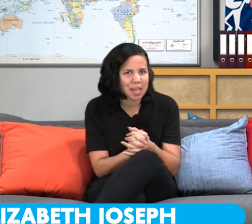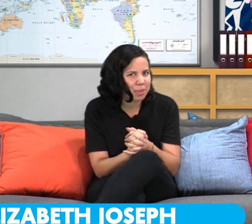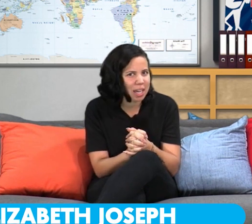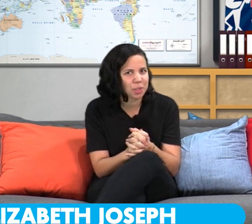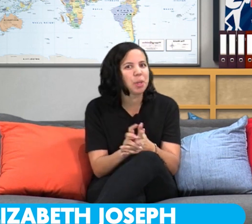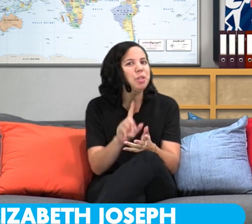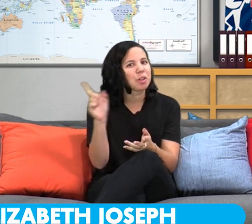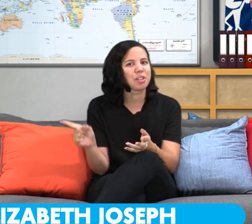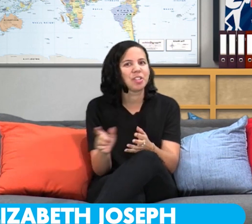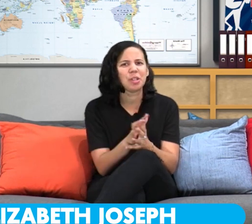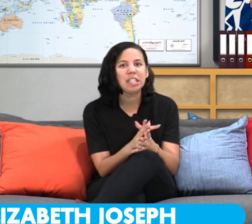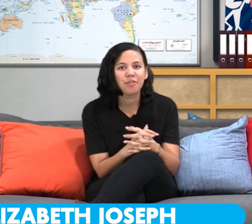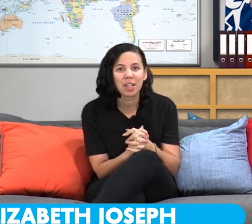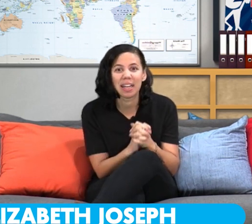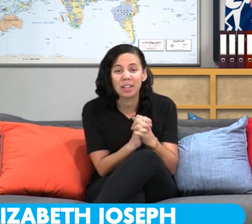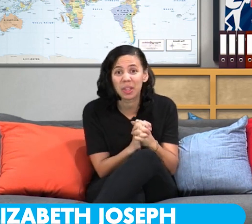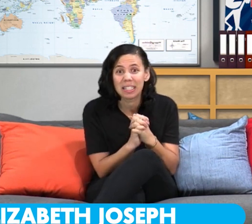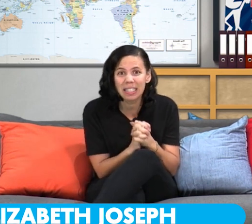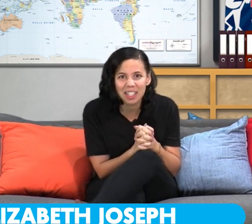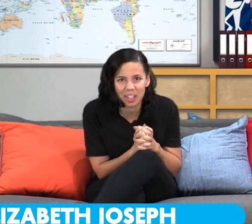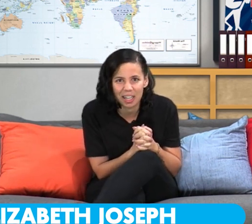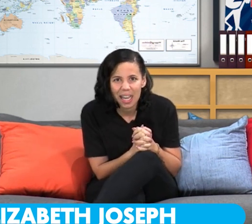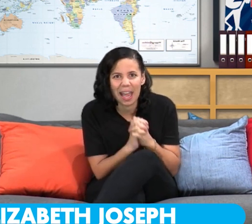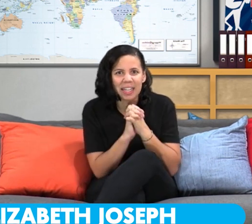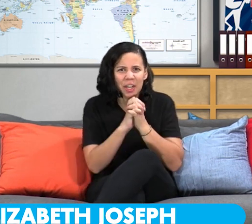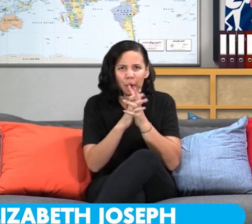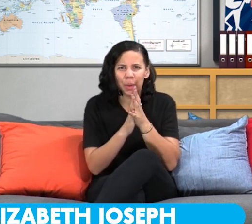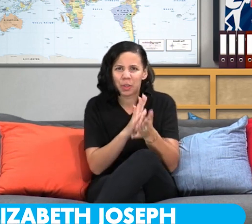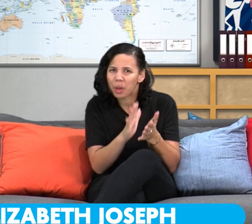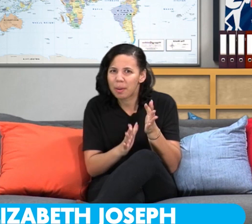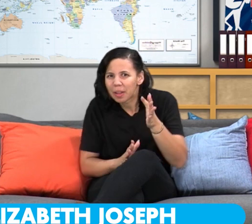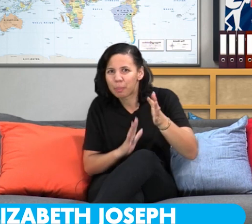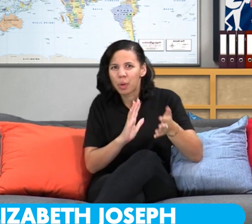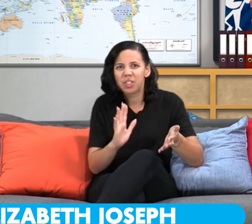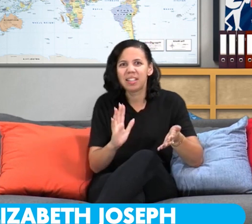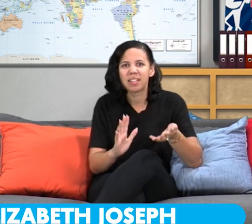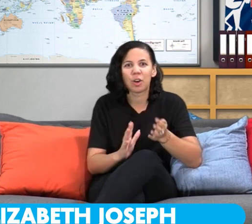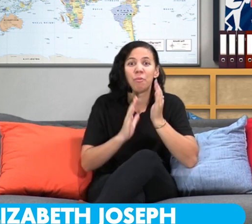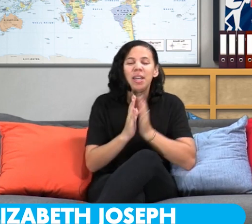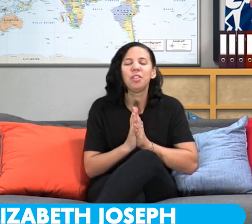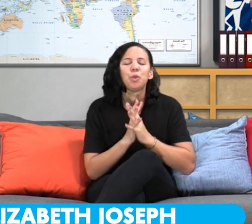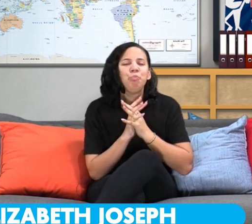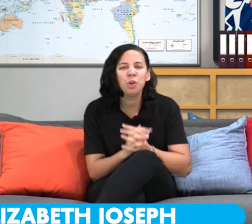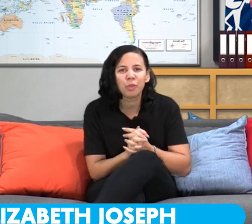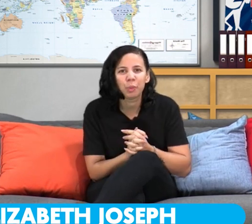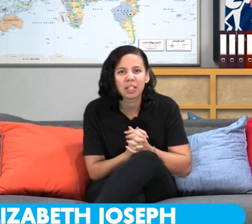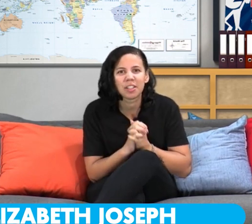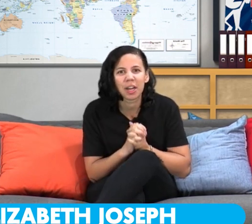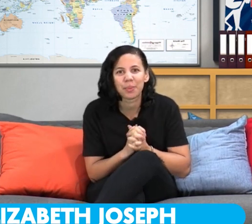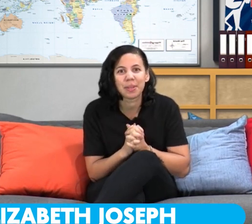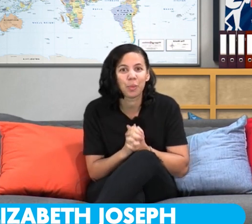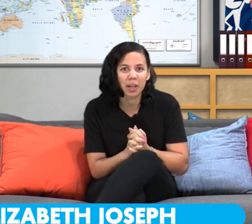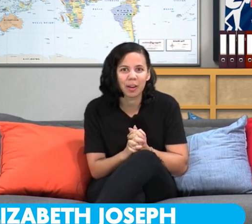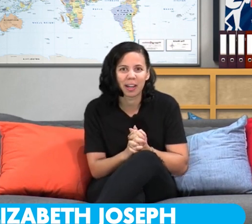do something else. We're going to cross over to an interview that I did with a teacher, and we were talking about the processes of making those beautiful booklets